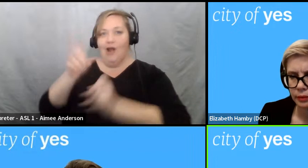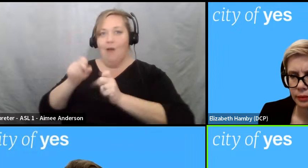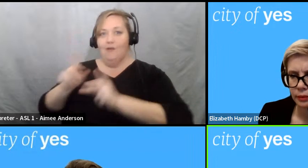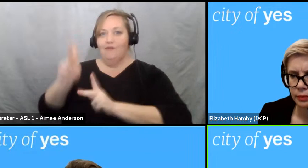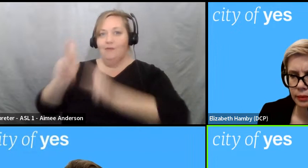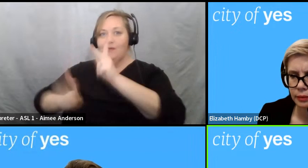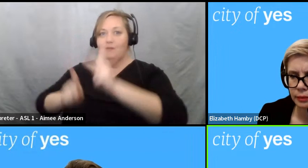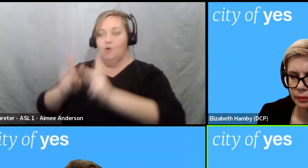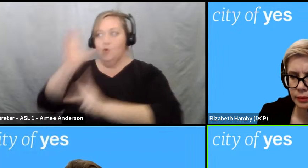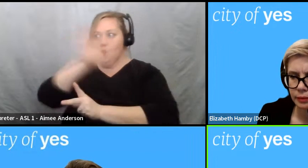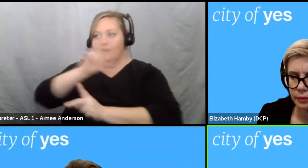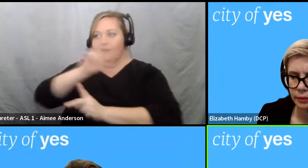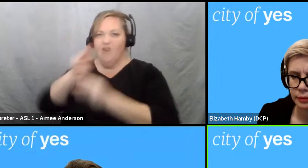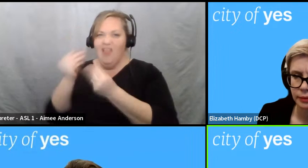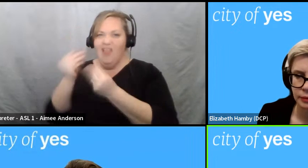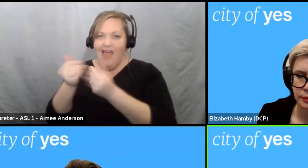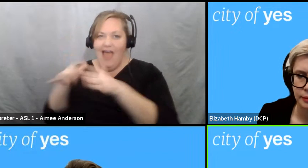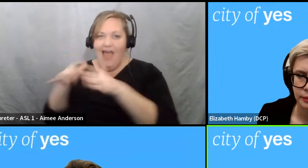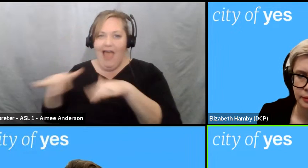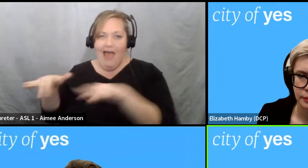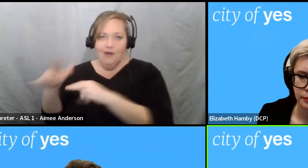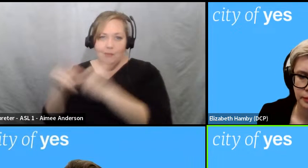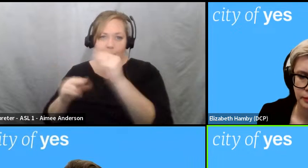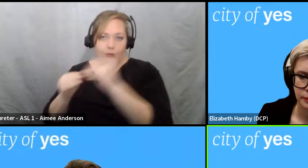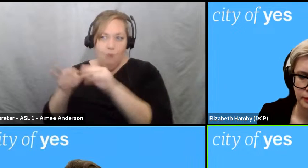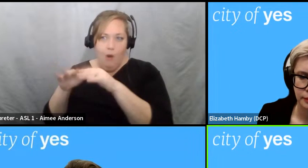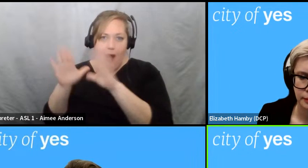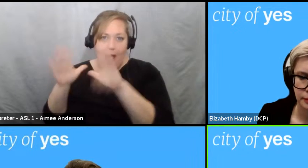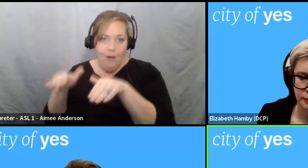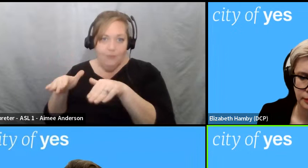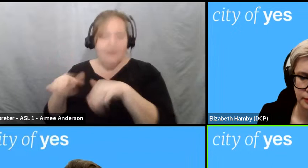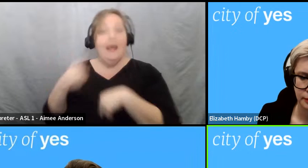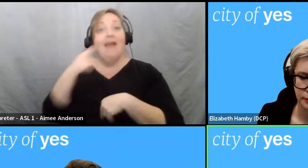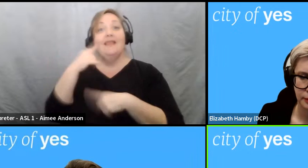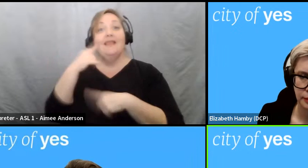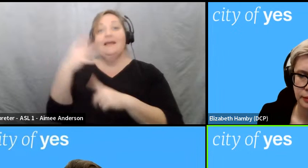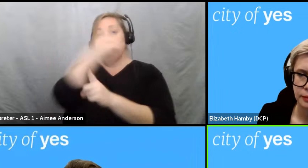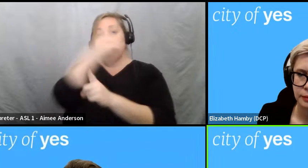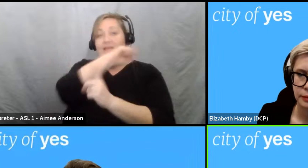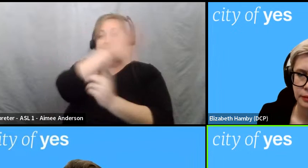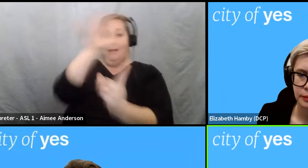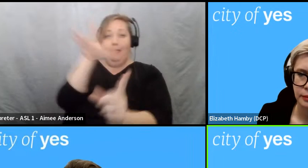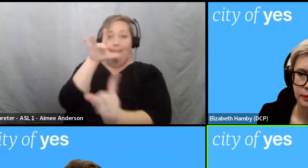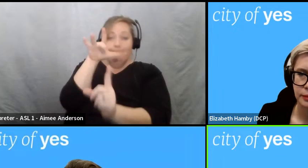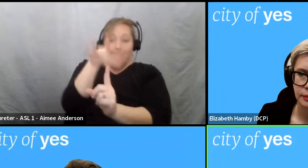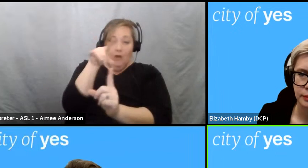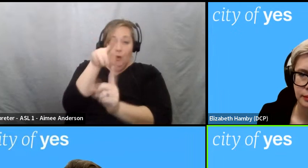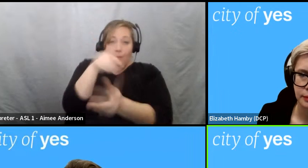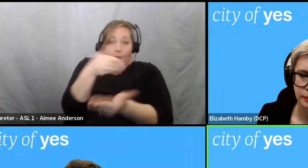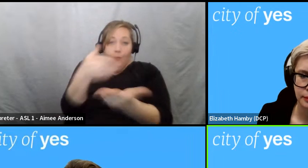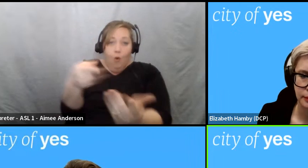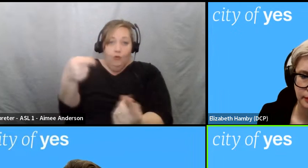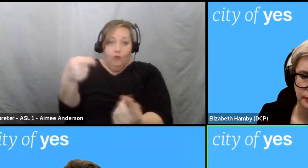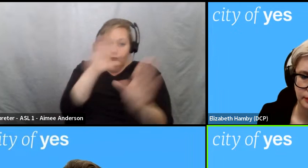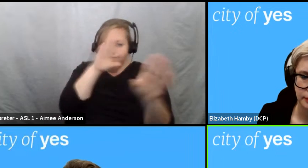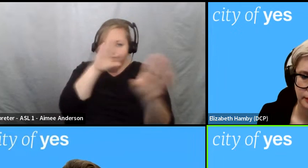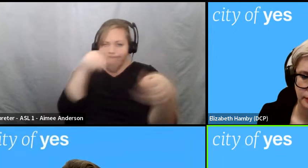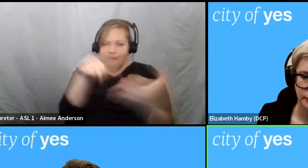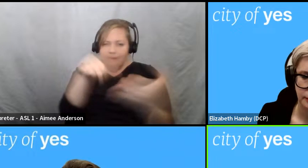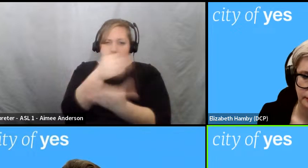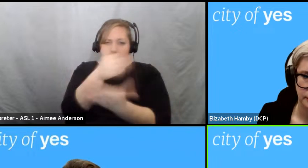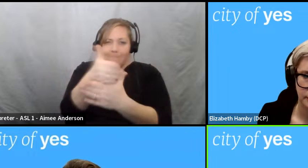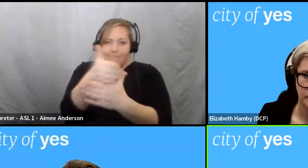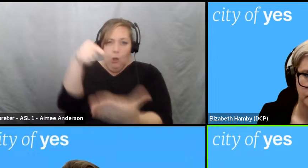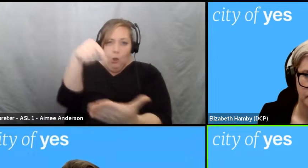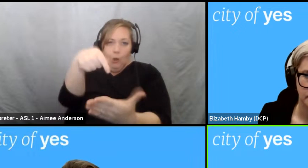looking for land too, to build a little more housing. And I think that the missing middle proposals in particular, the ones we're talking about tonight,